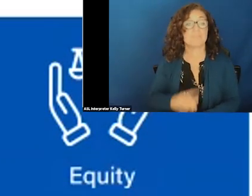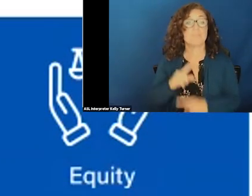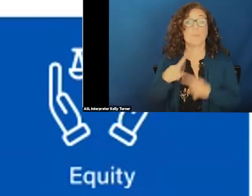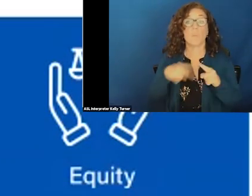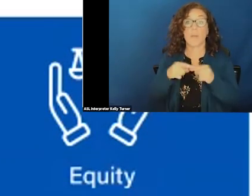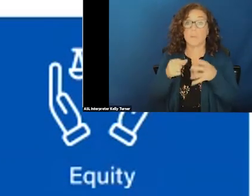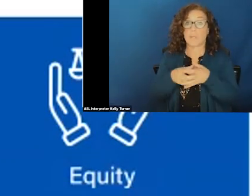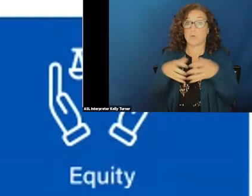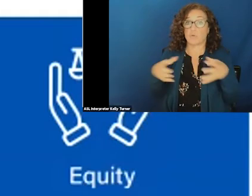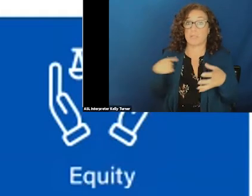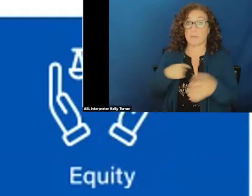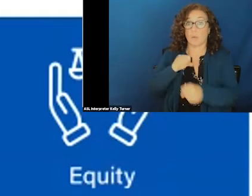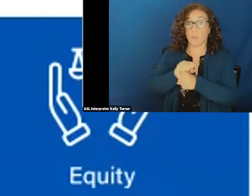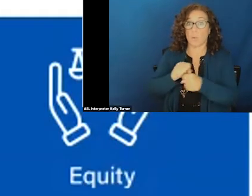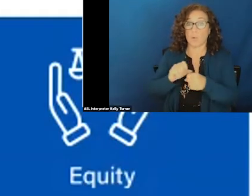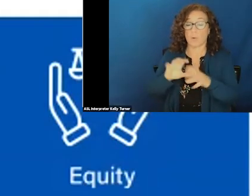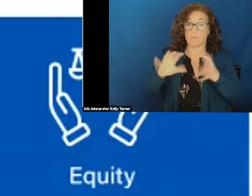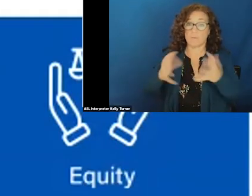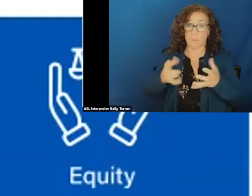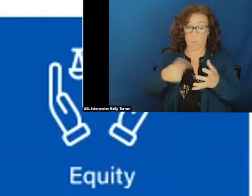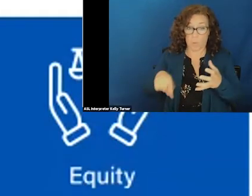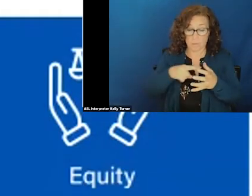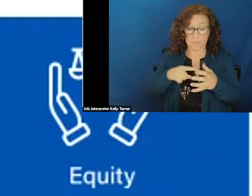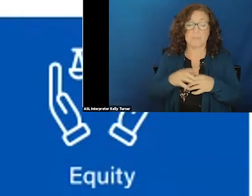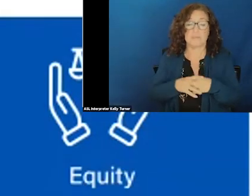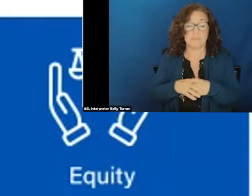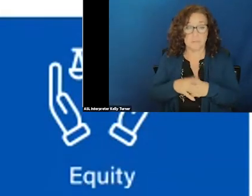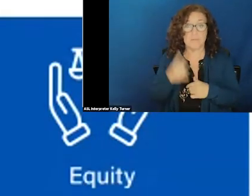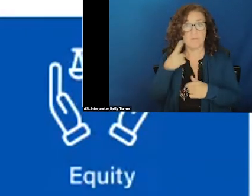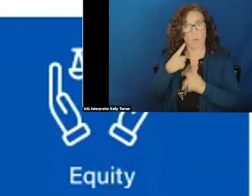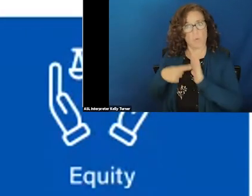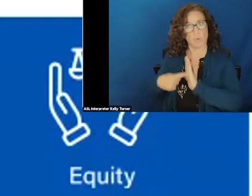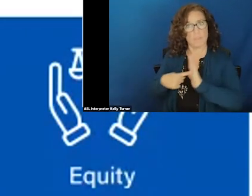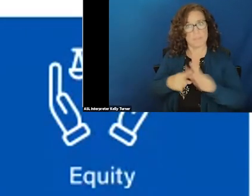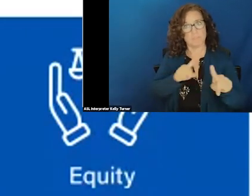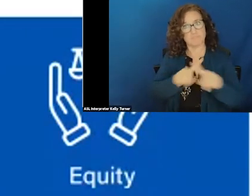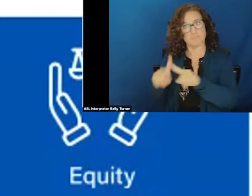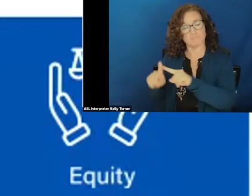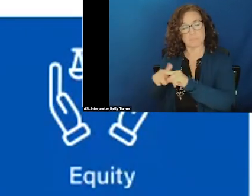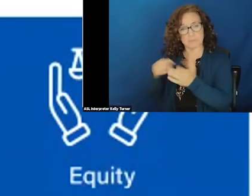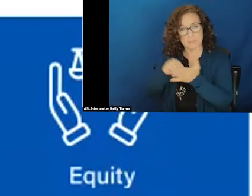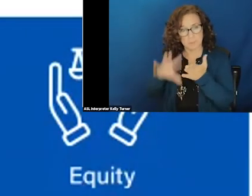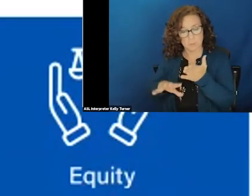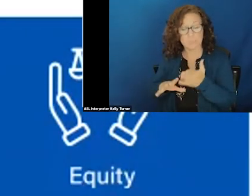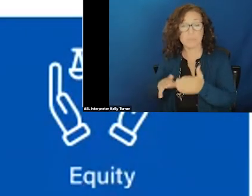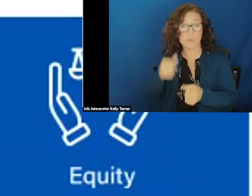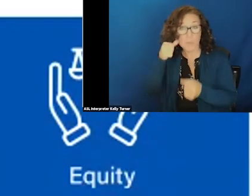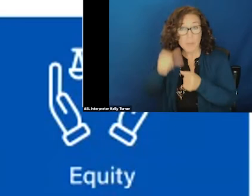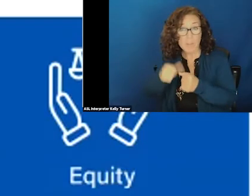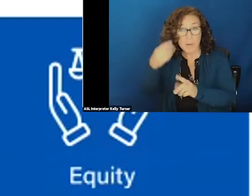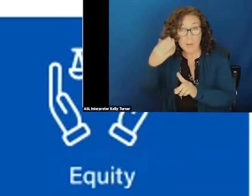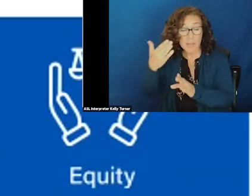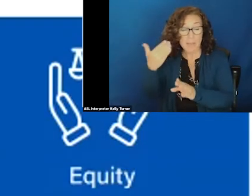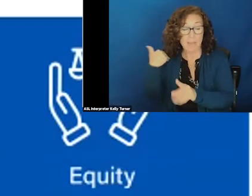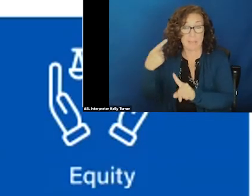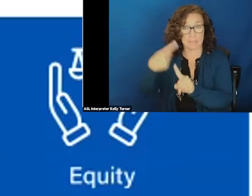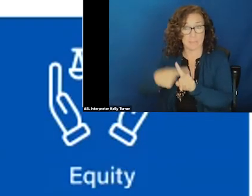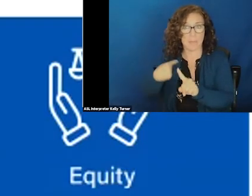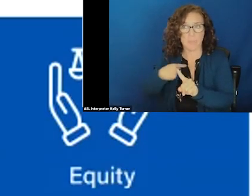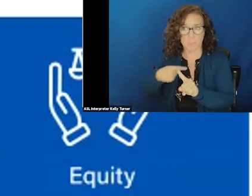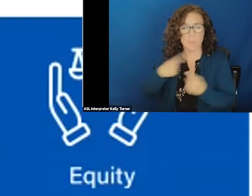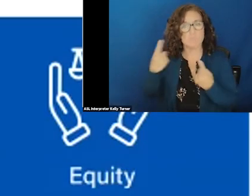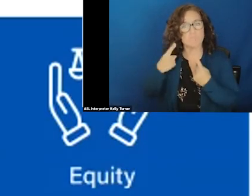hire a human resource specialist, as we also look at sustainability of our budget through diminishing our